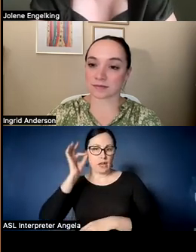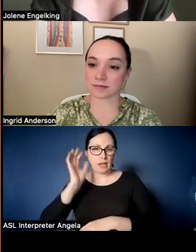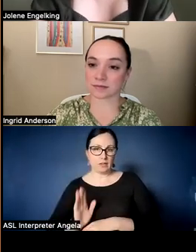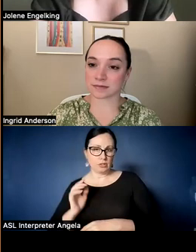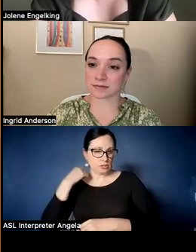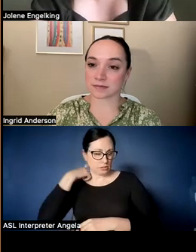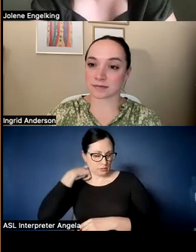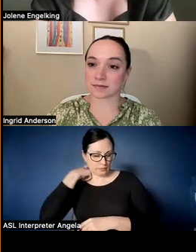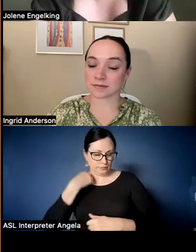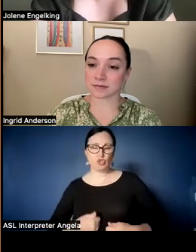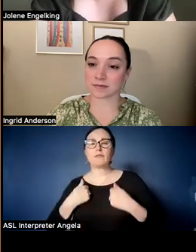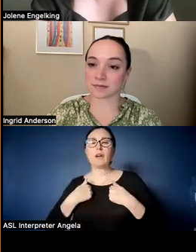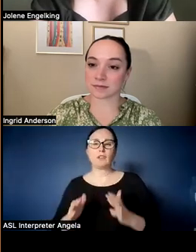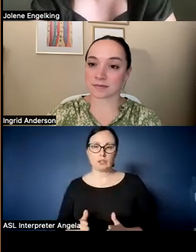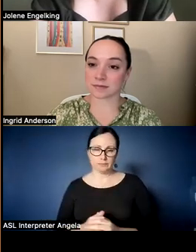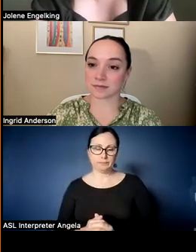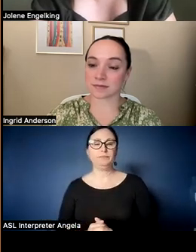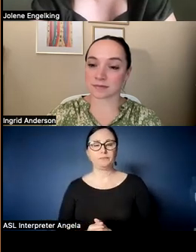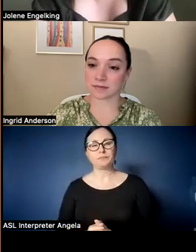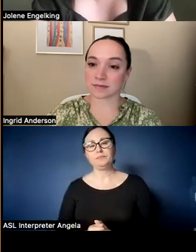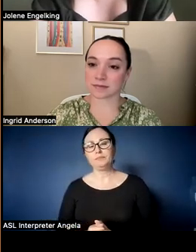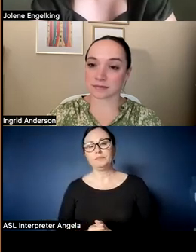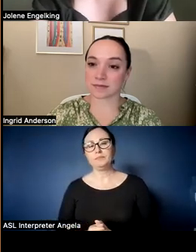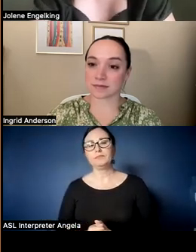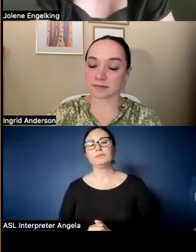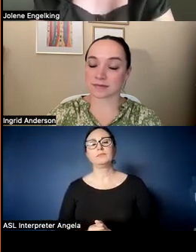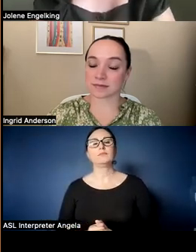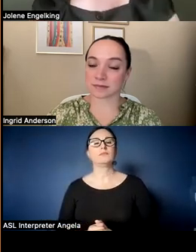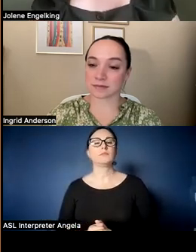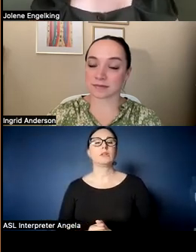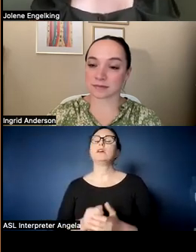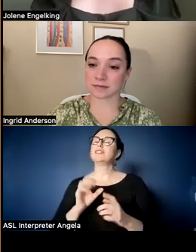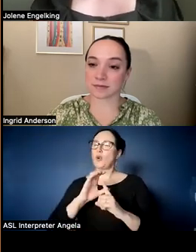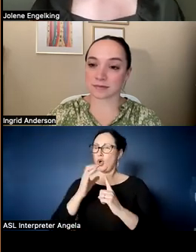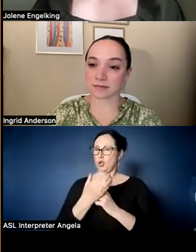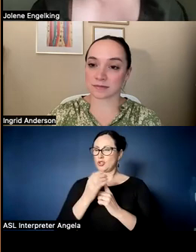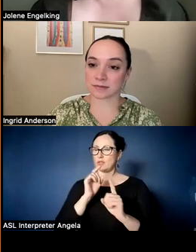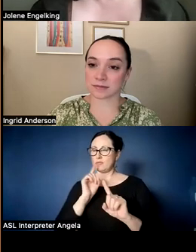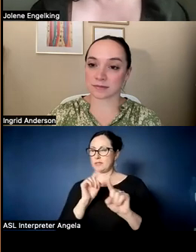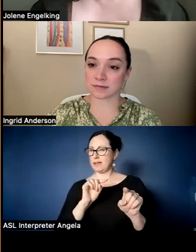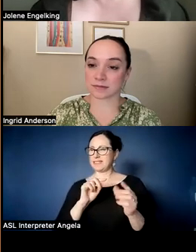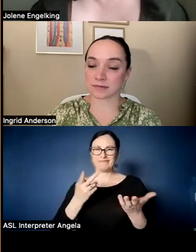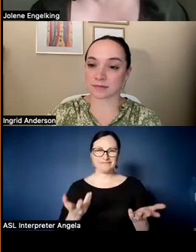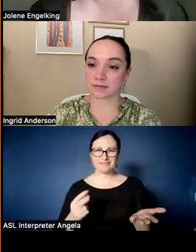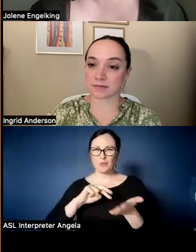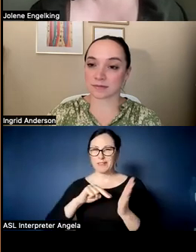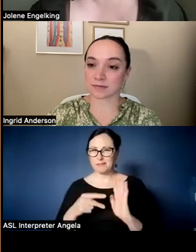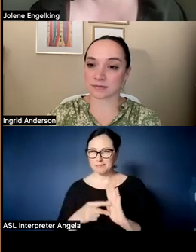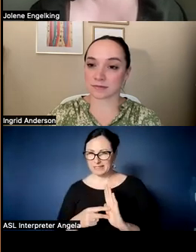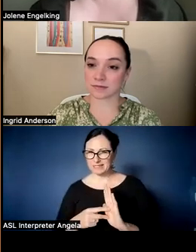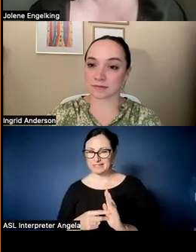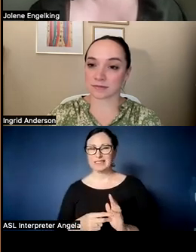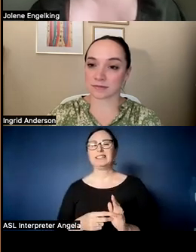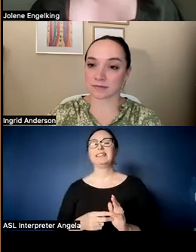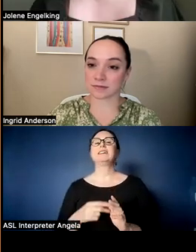it will never fully encapsulate like what do we mean by being culturally responsive. And so that's why it's really fun right now to be thinking about how communities, especially as more